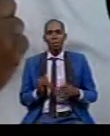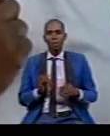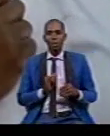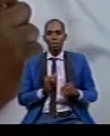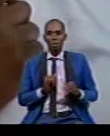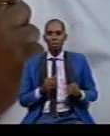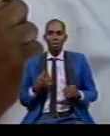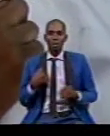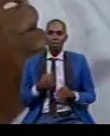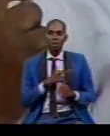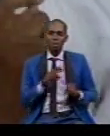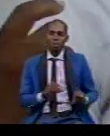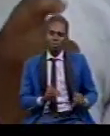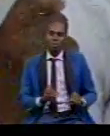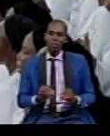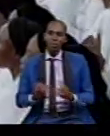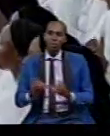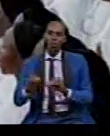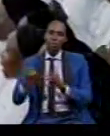decision you have taken.